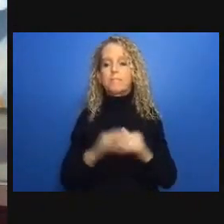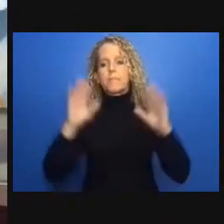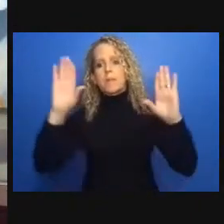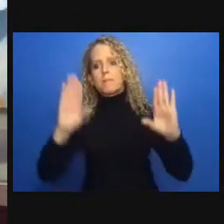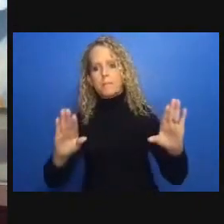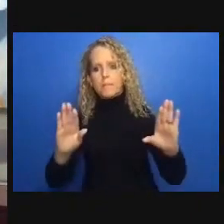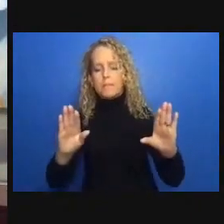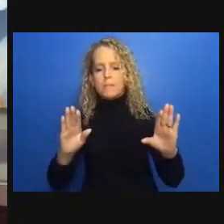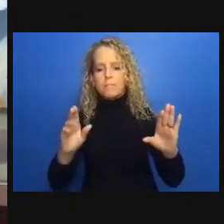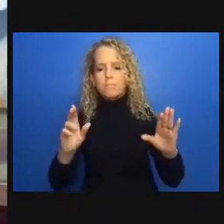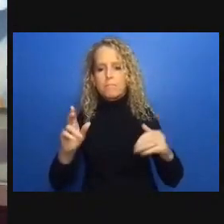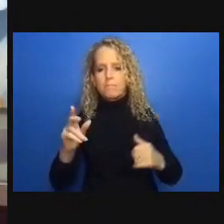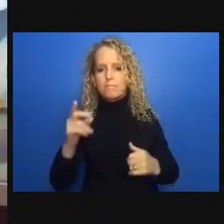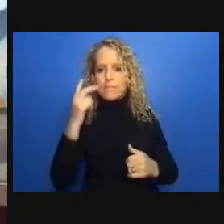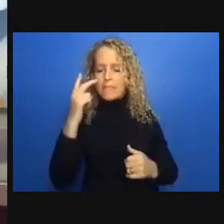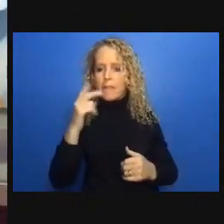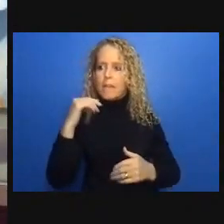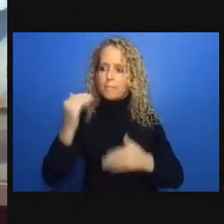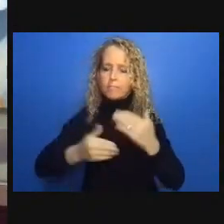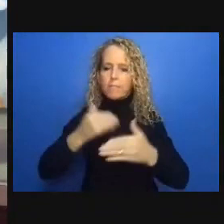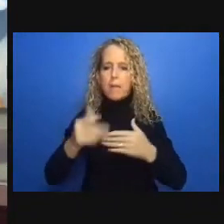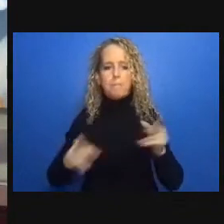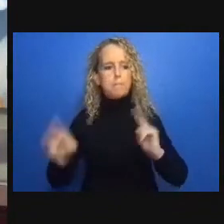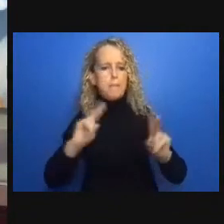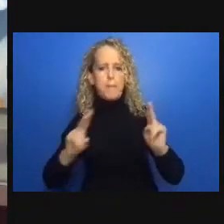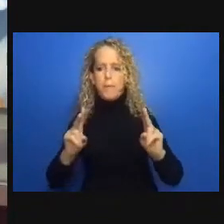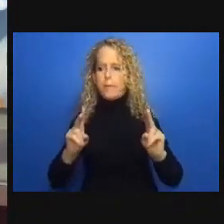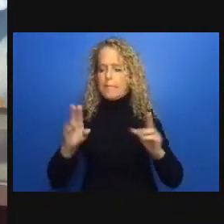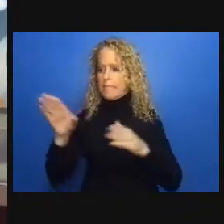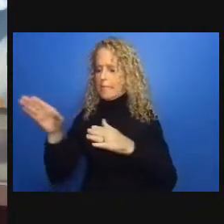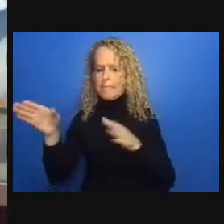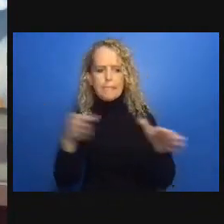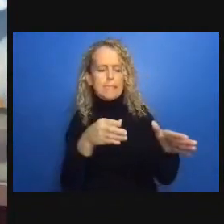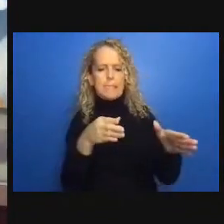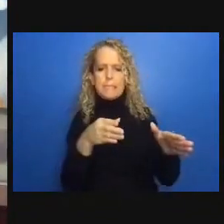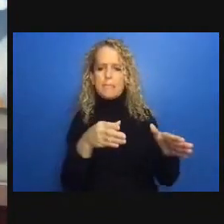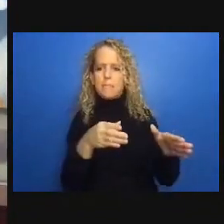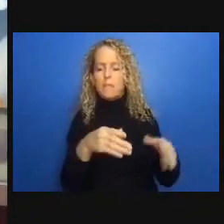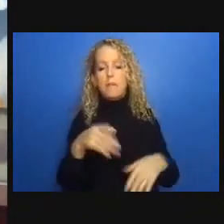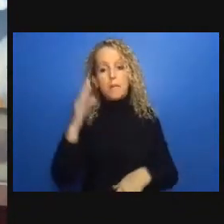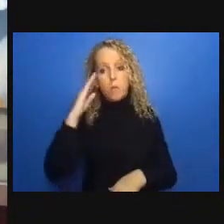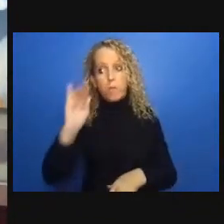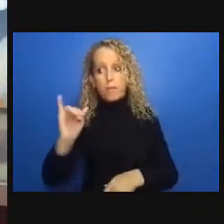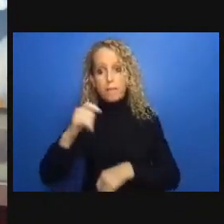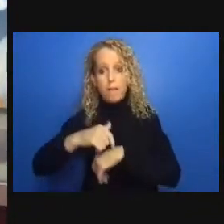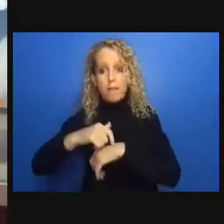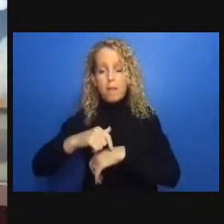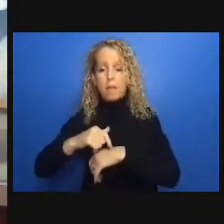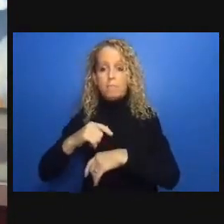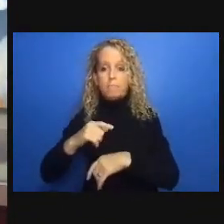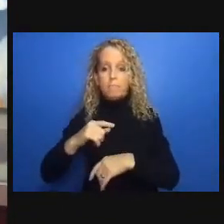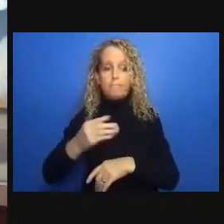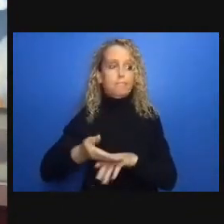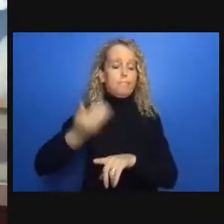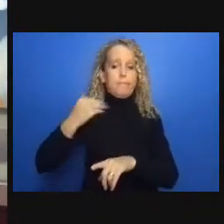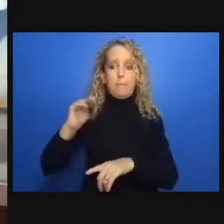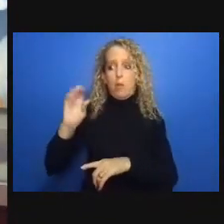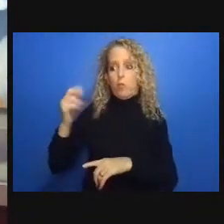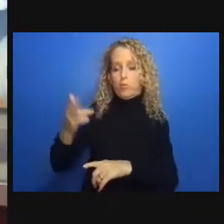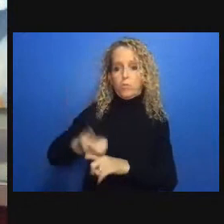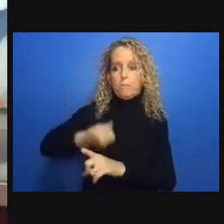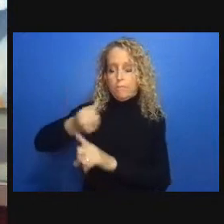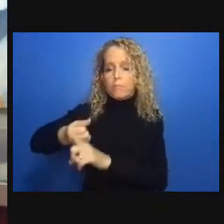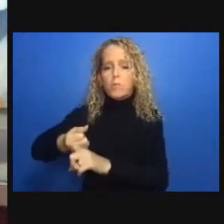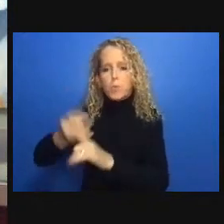quickly people were able to come together and make that shift, although very challenging at the time. I mentioned processors, you know,